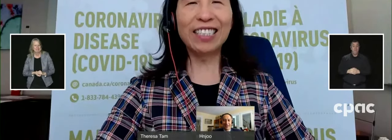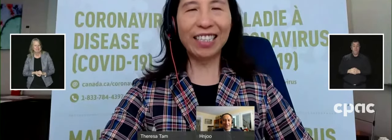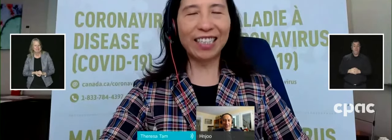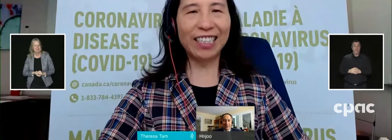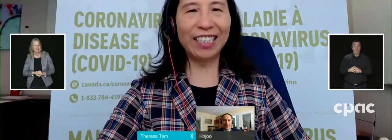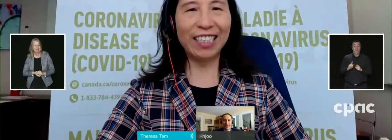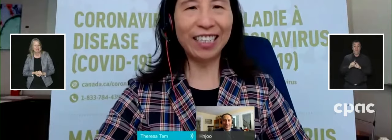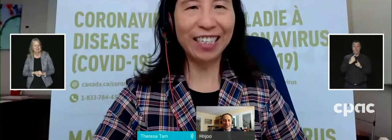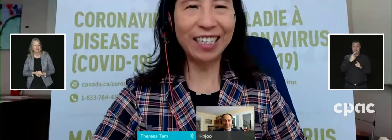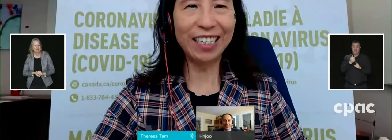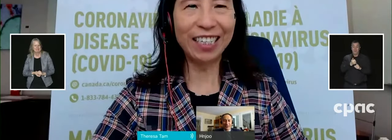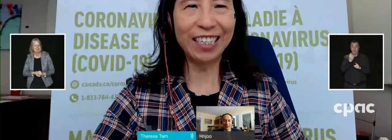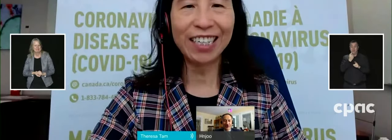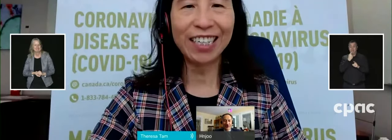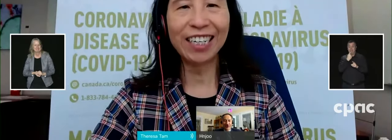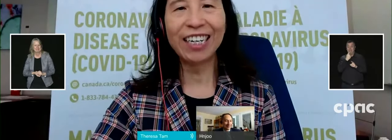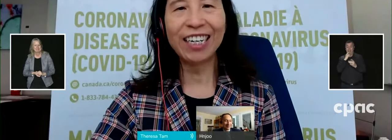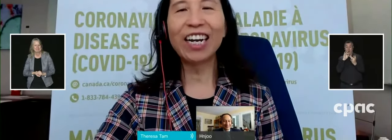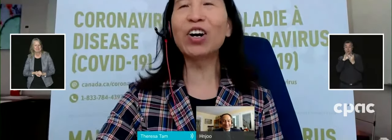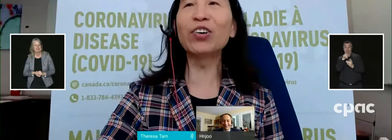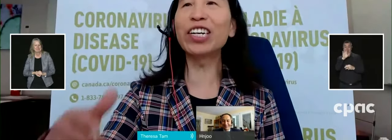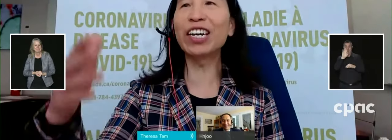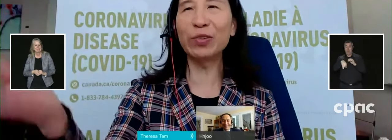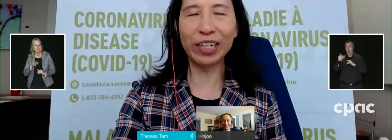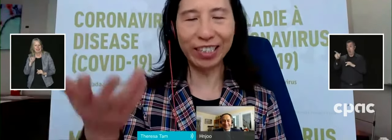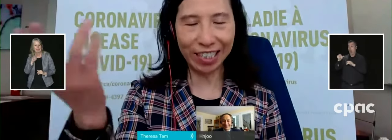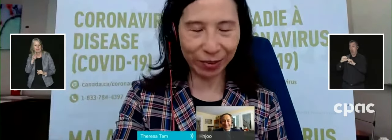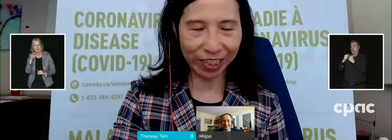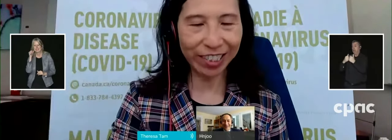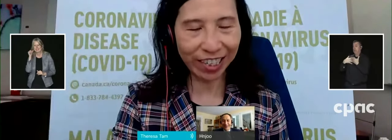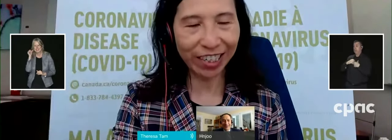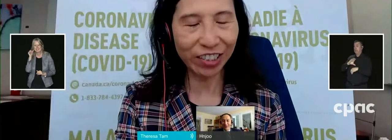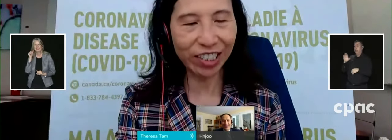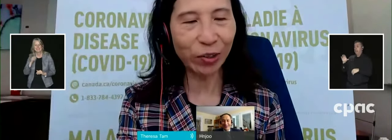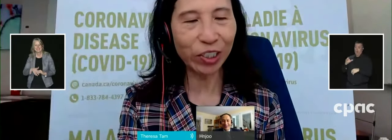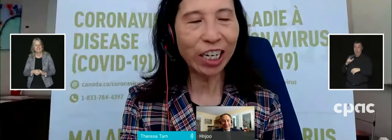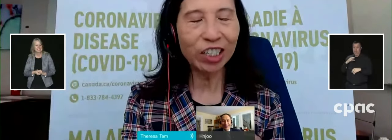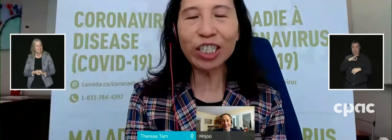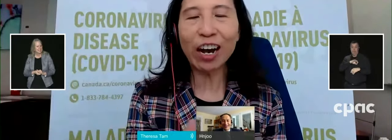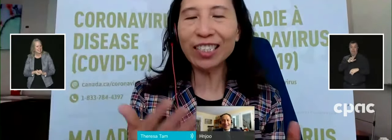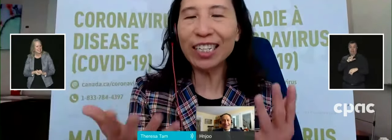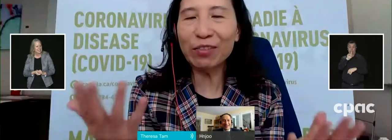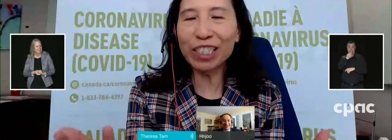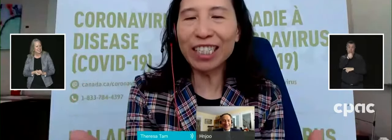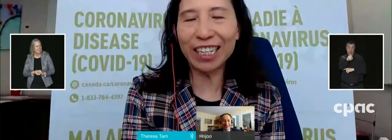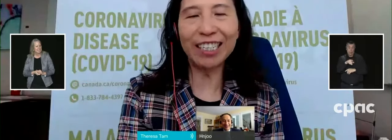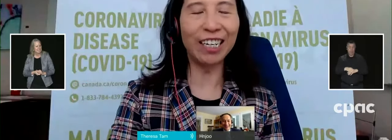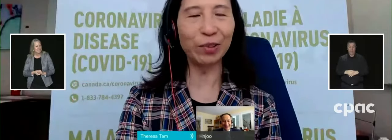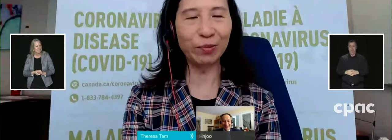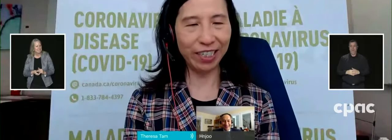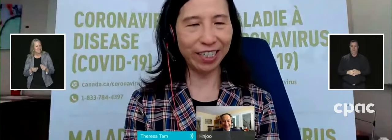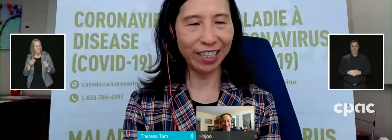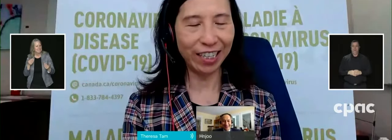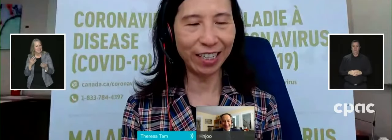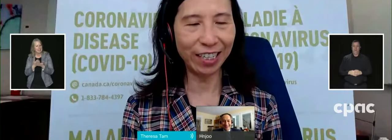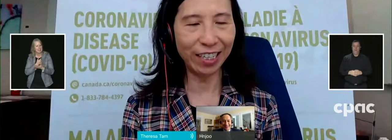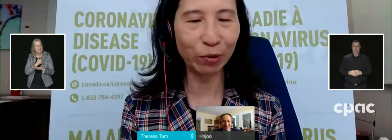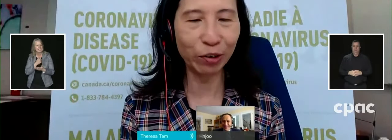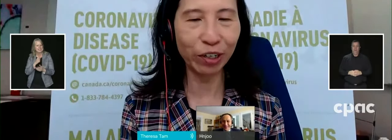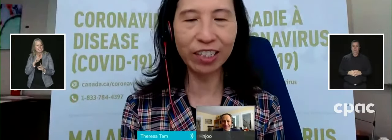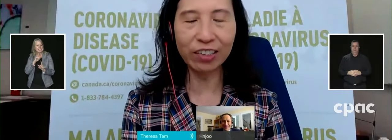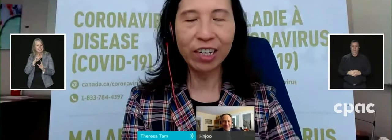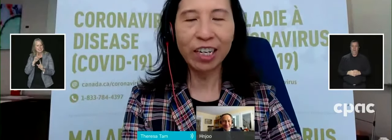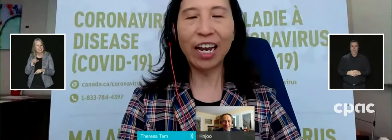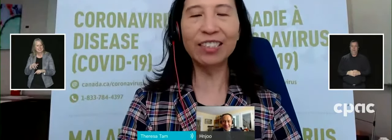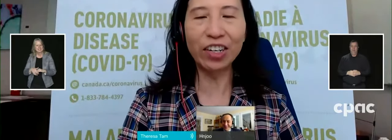I got the answer to the question yesterday. Oh, okay. Well, you keep answering. No, you can Just say the ask it answer every day. That would be the